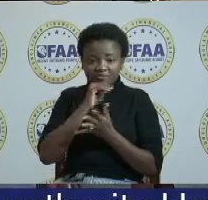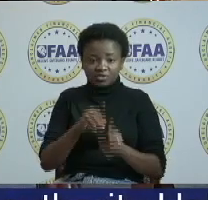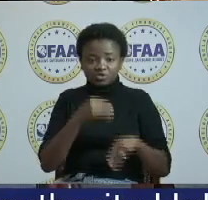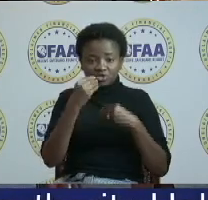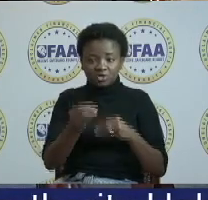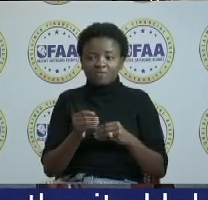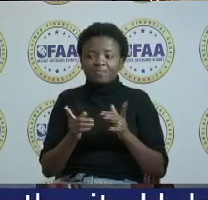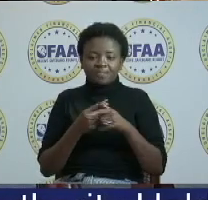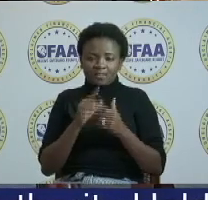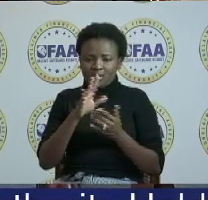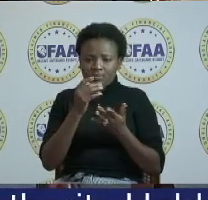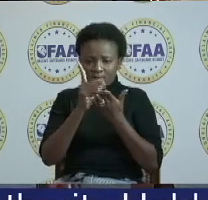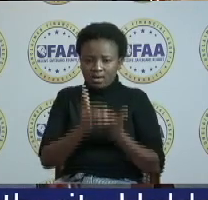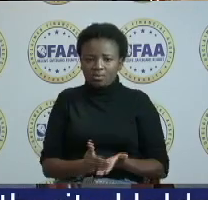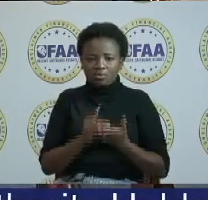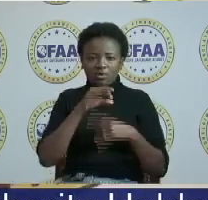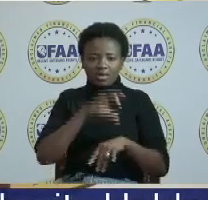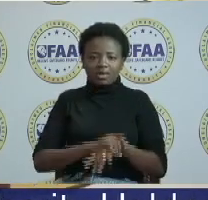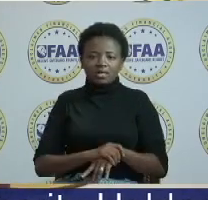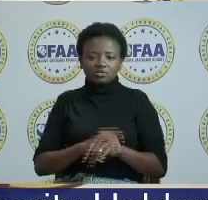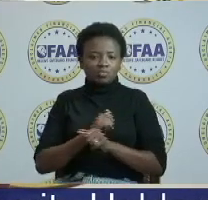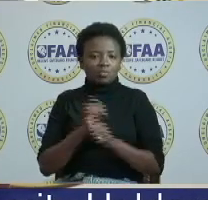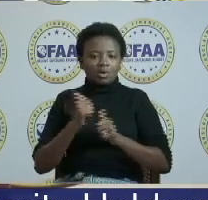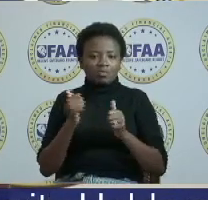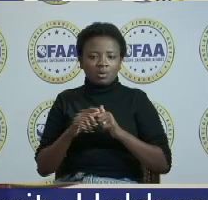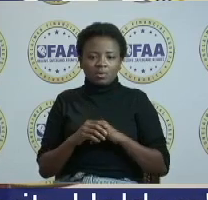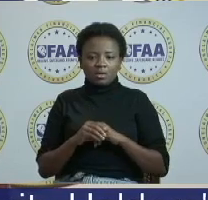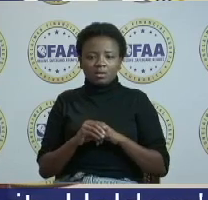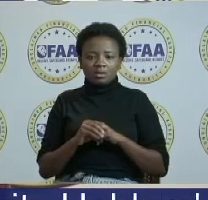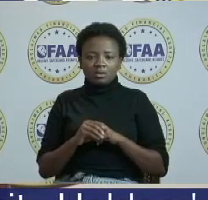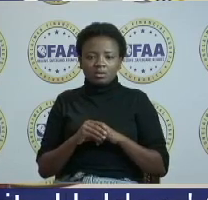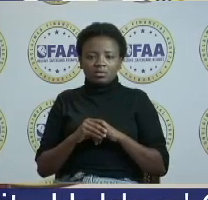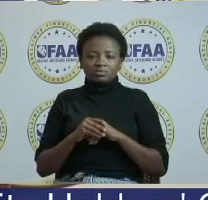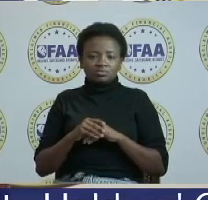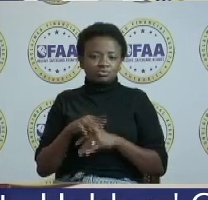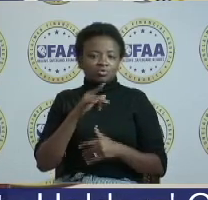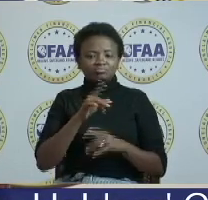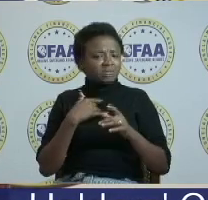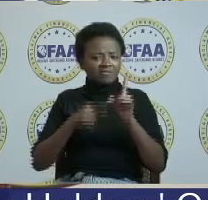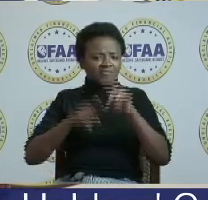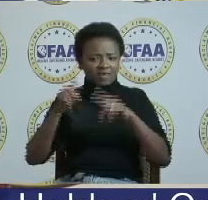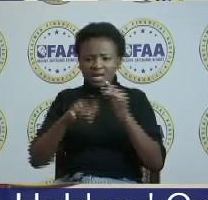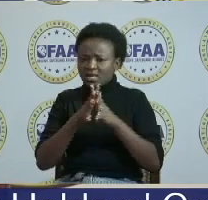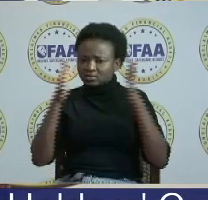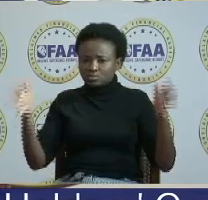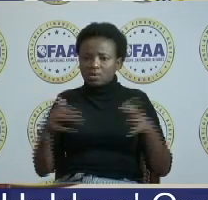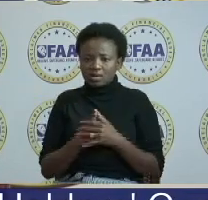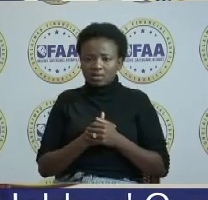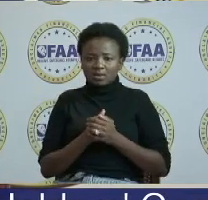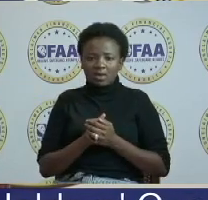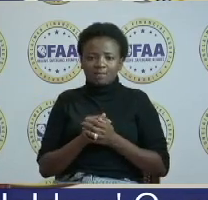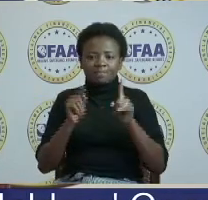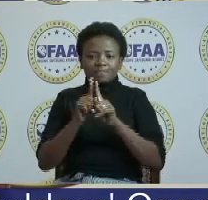to find and even download. It has a wide variety of the asset codes, or even how